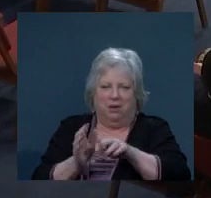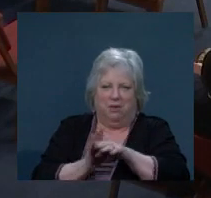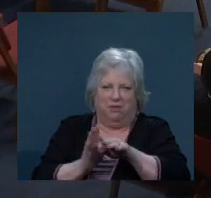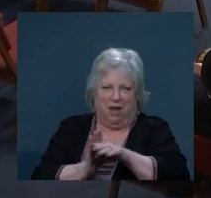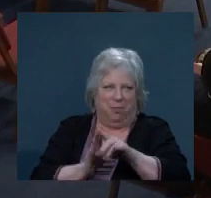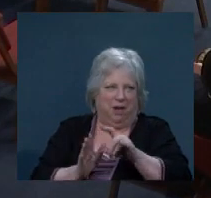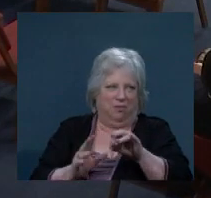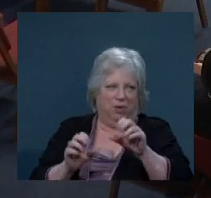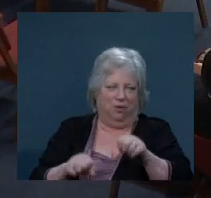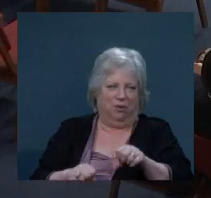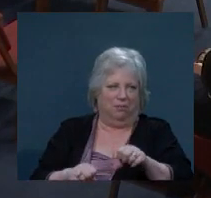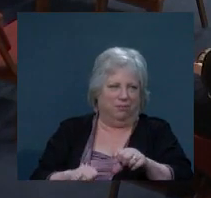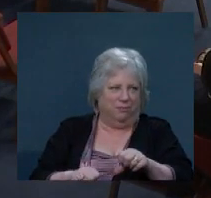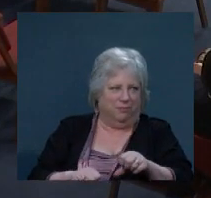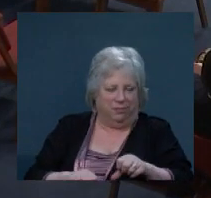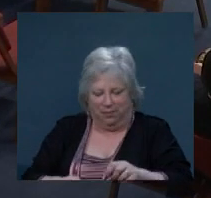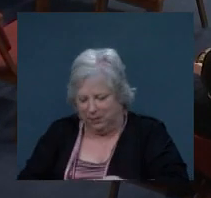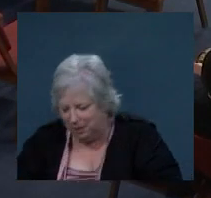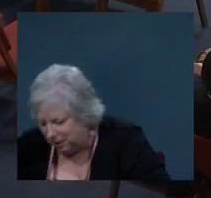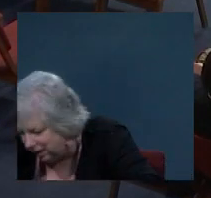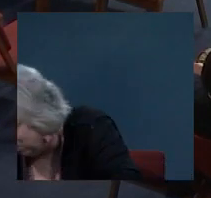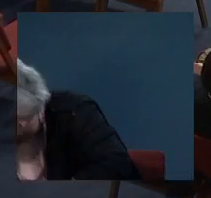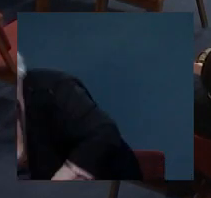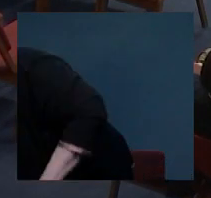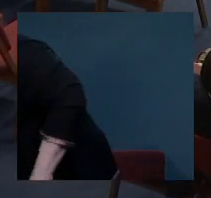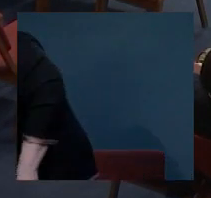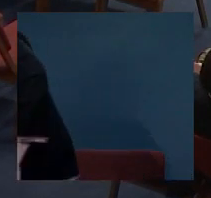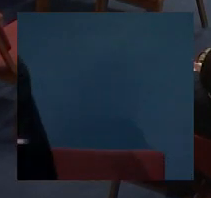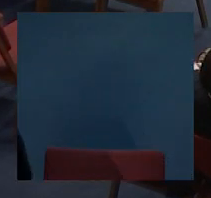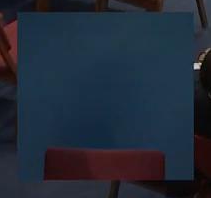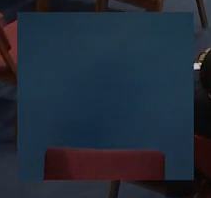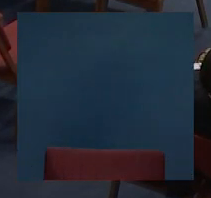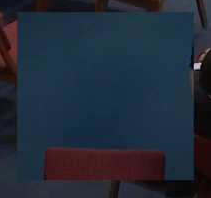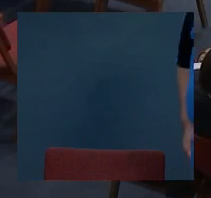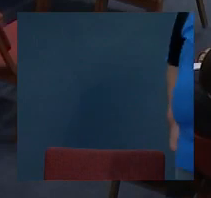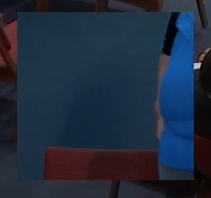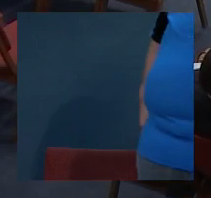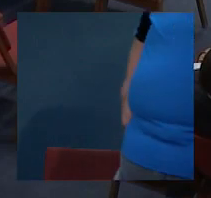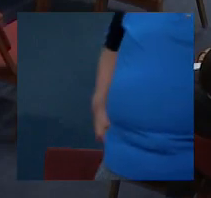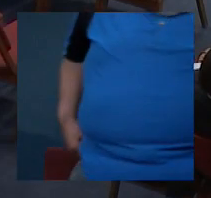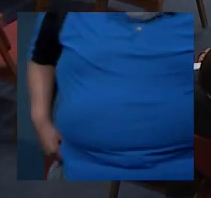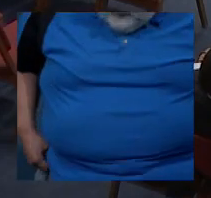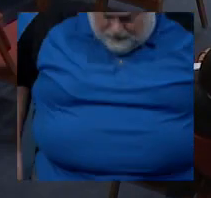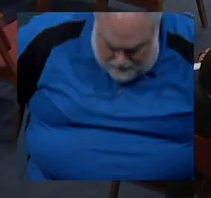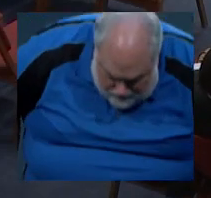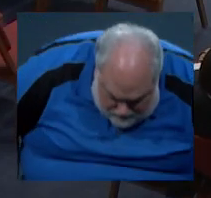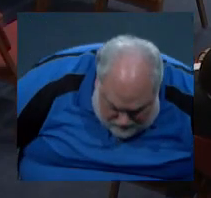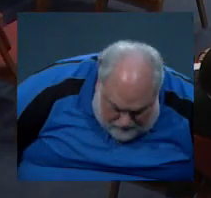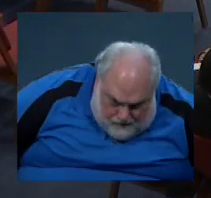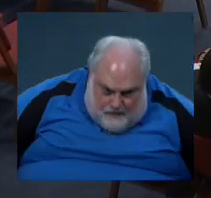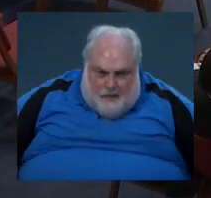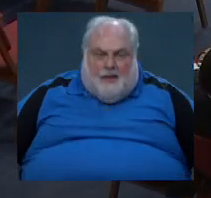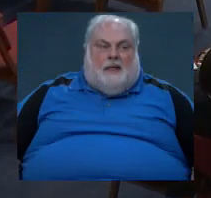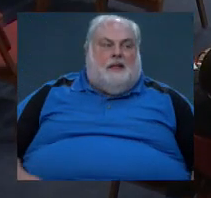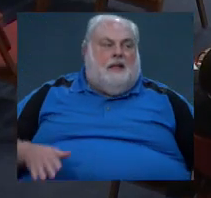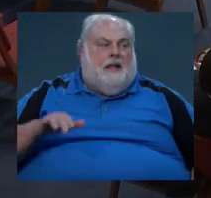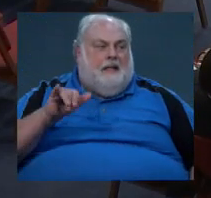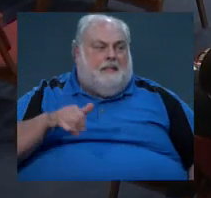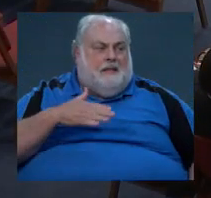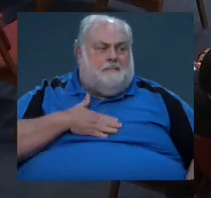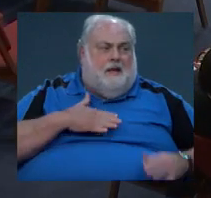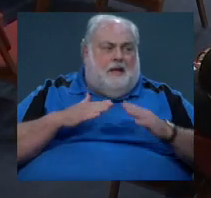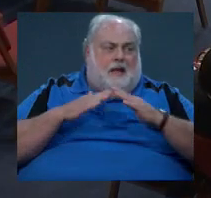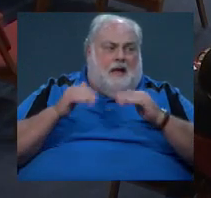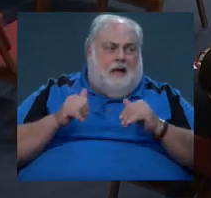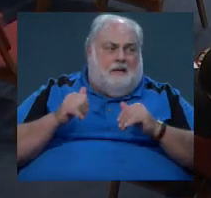and if we could. Towards that. Okay, that's my house. I got to get up there and get that branch